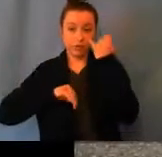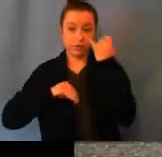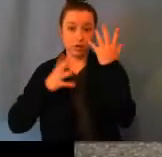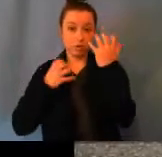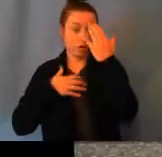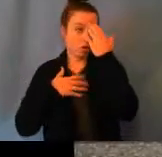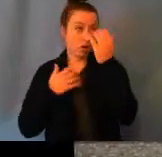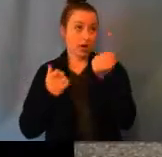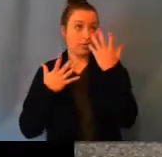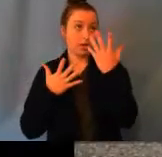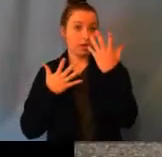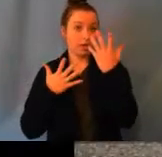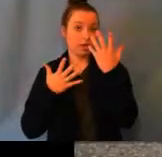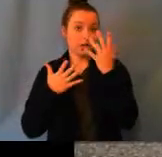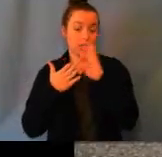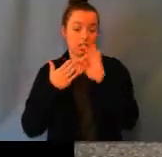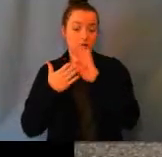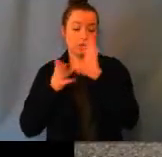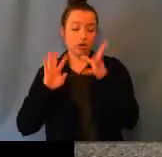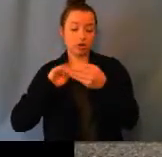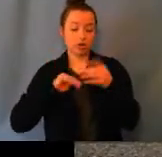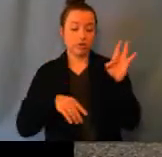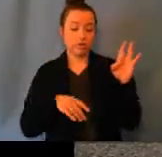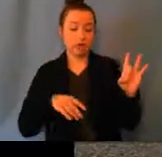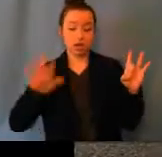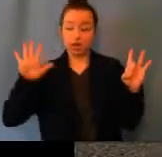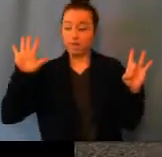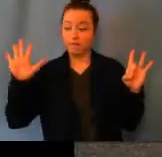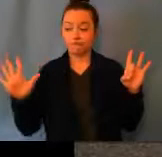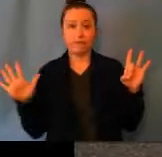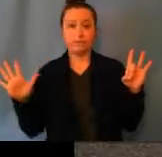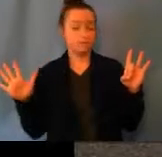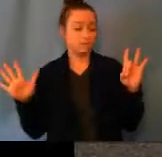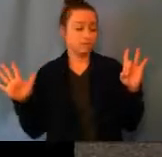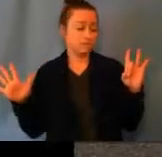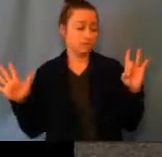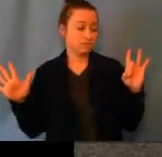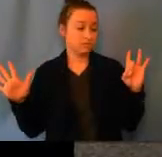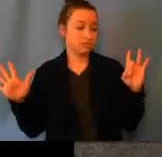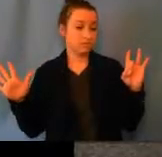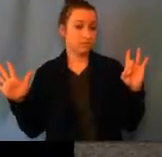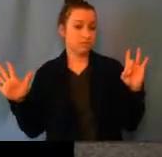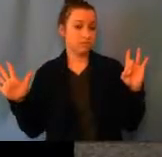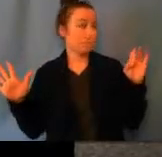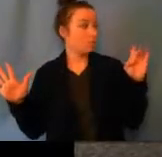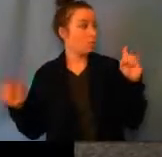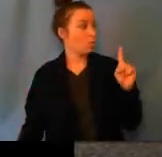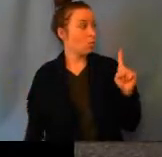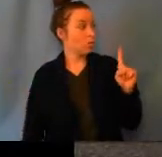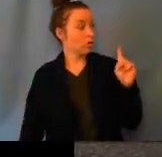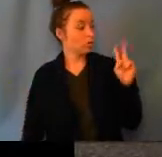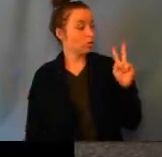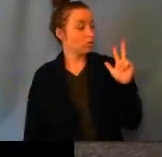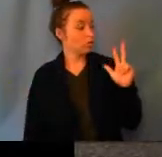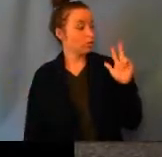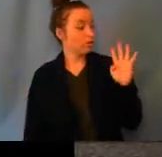many she found in all, I need to count them all together. All right, so I know I've had 8 in the morning. So I'm going to draw